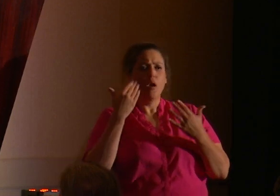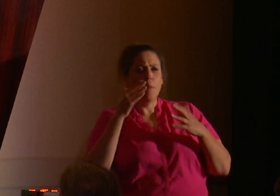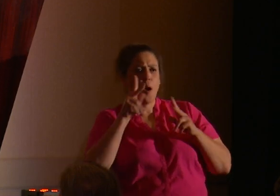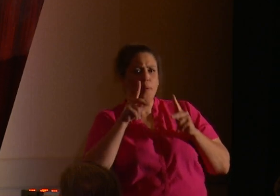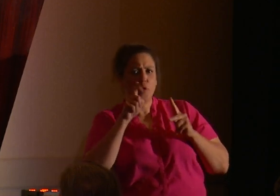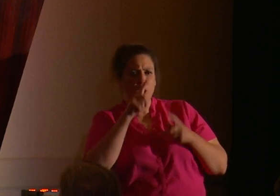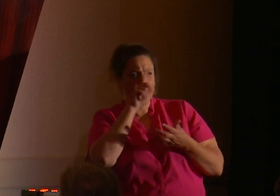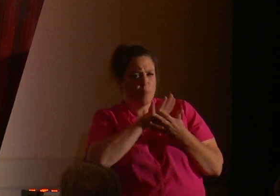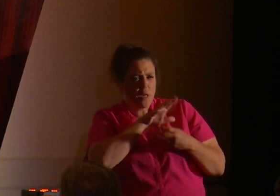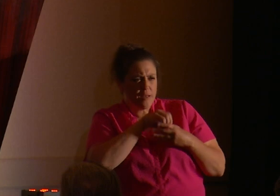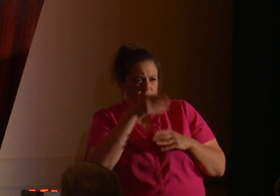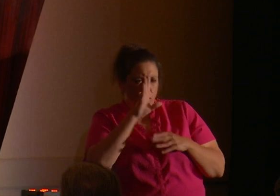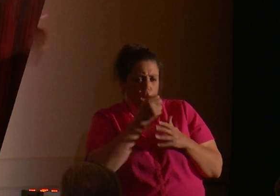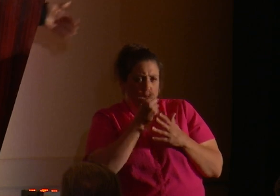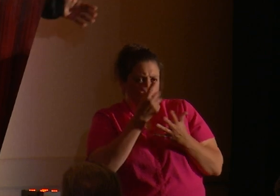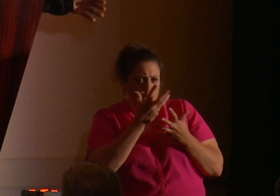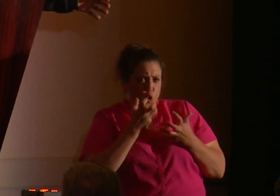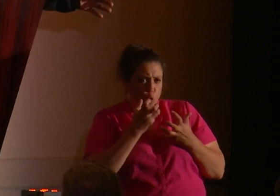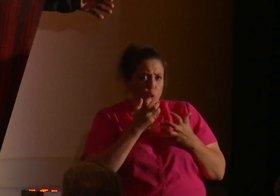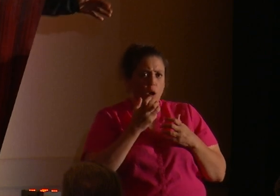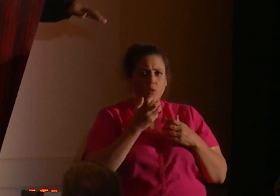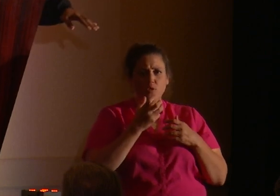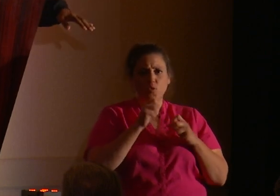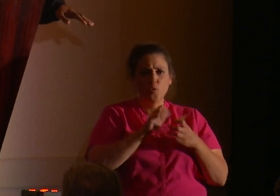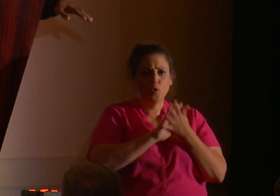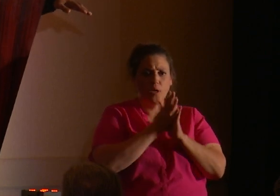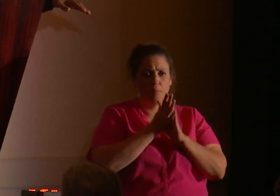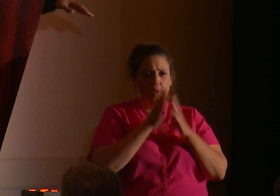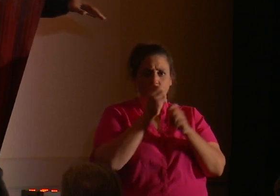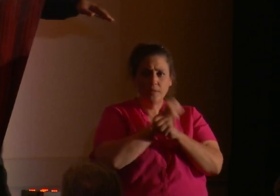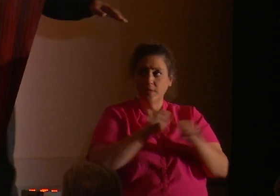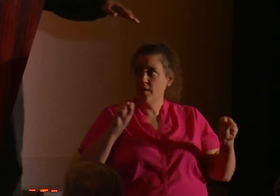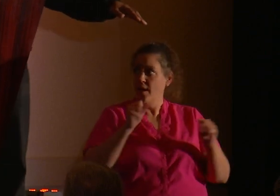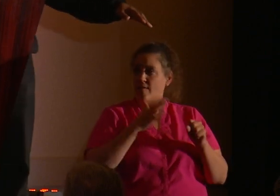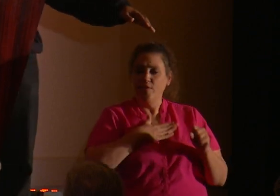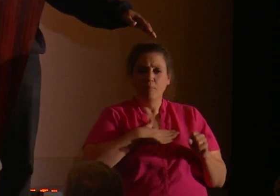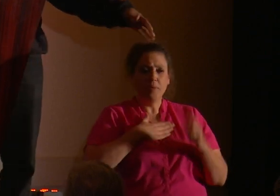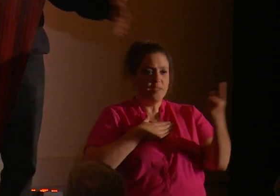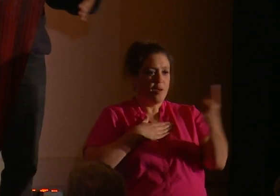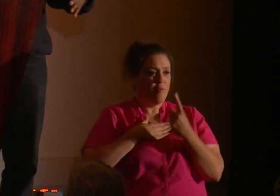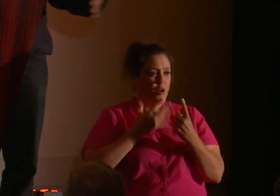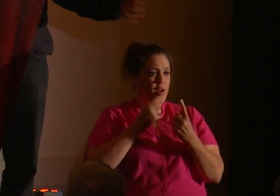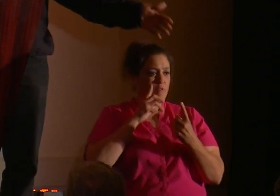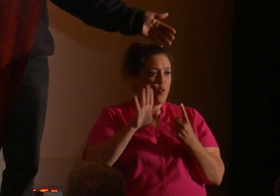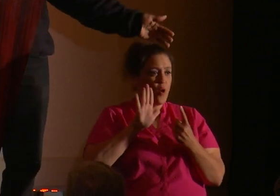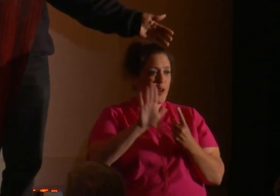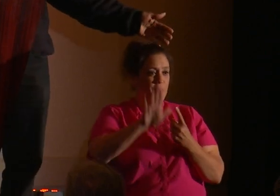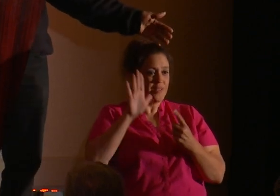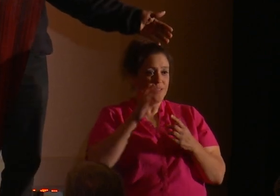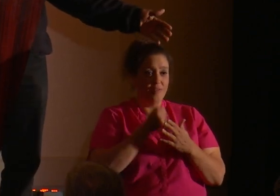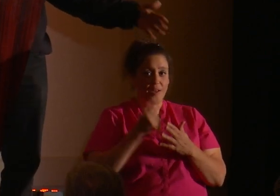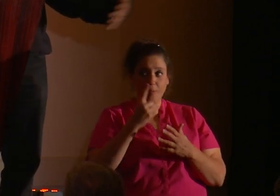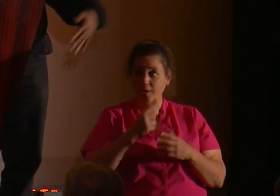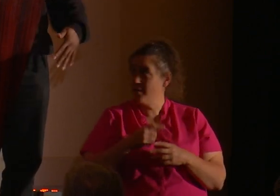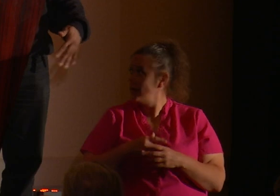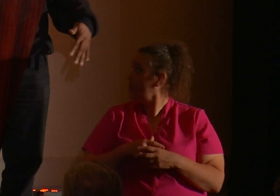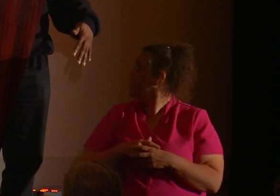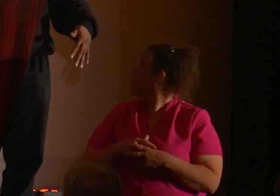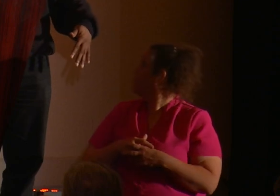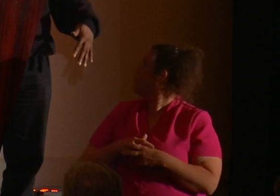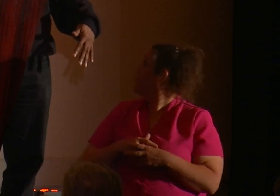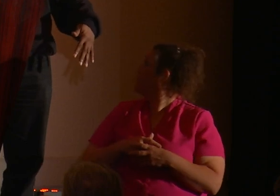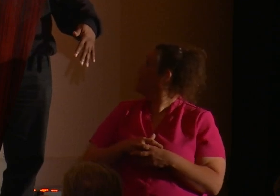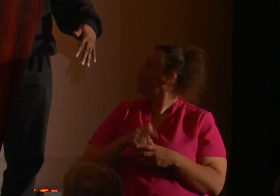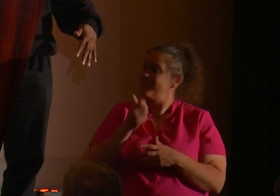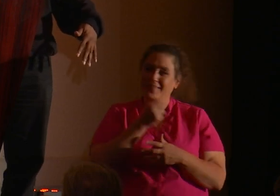God. Anybody who wants to get saved, please come up front right now if you want to receive. Does anybody want to receive the Holy